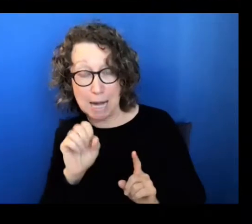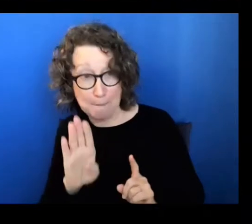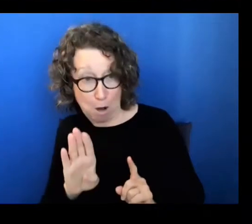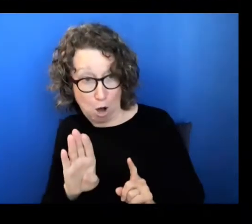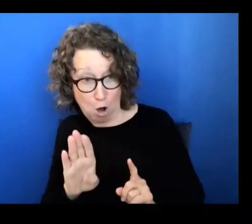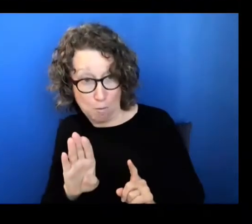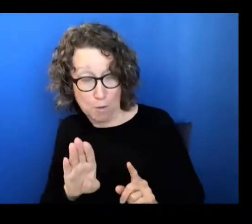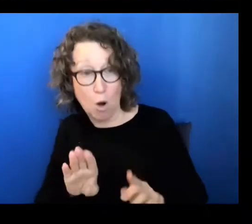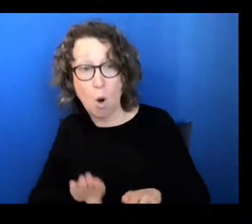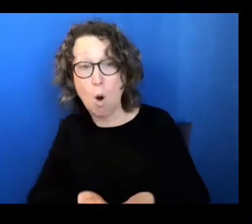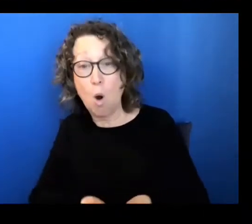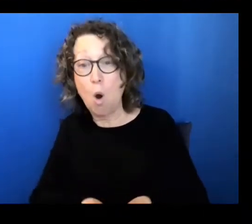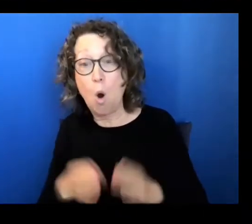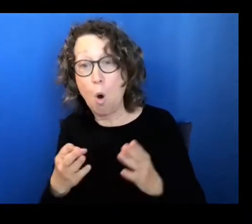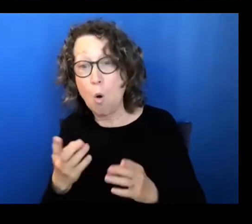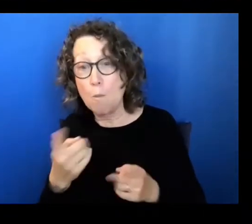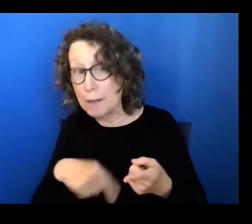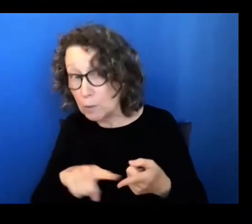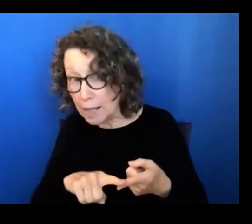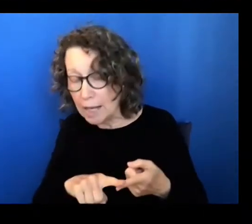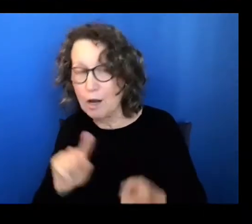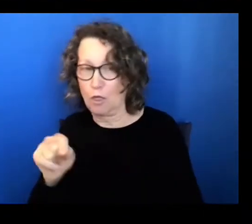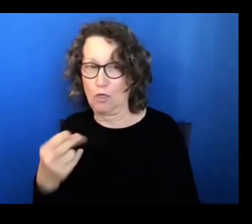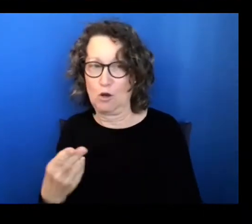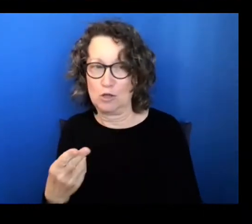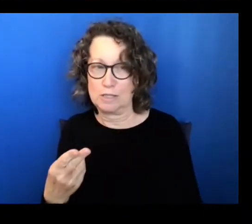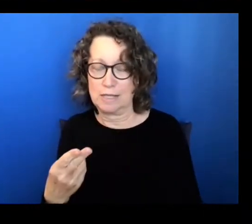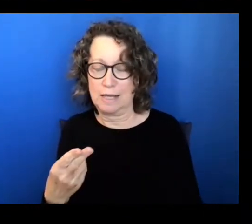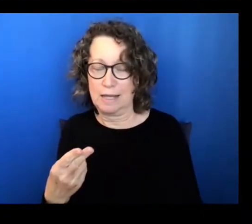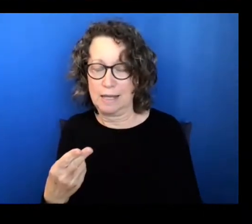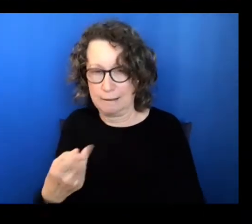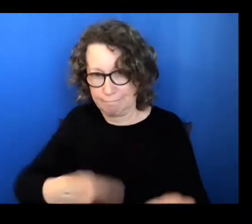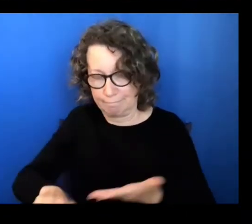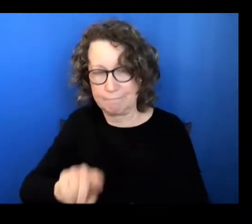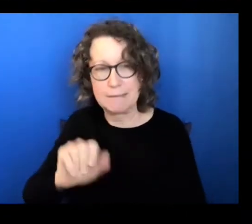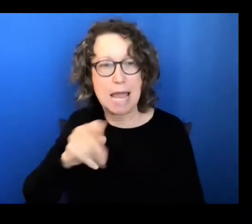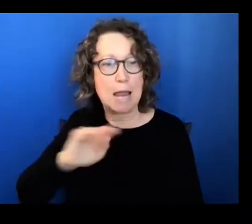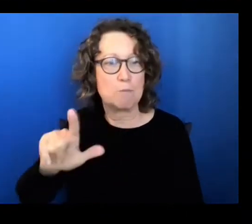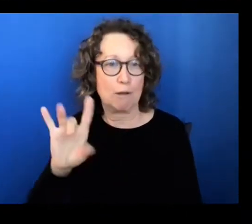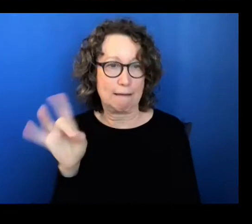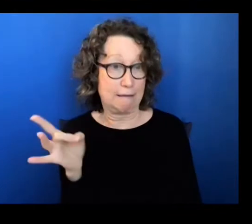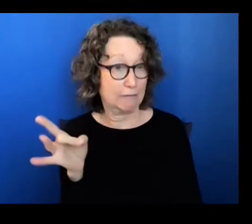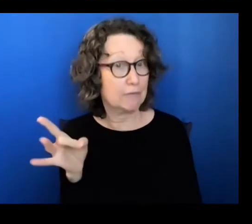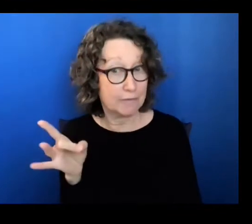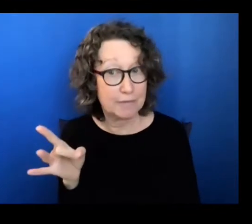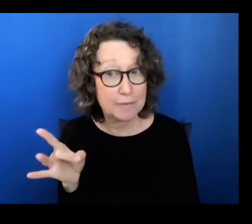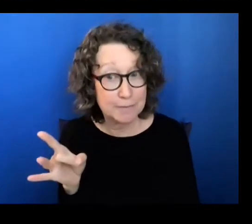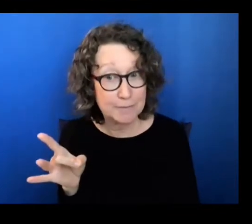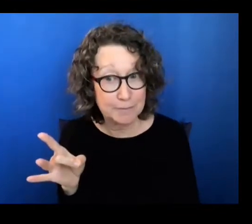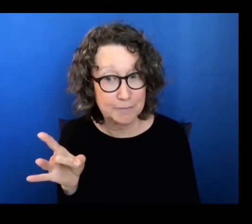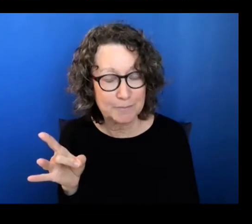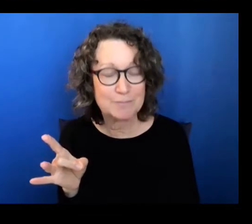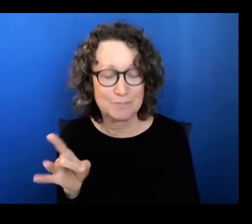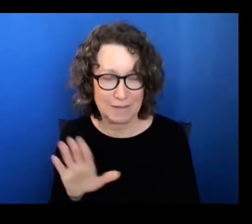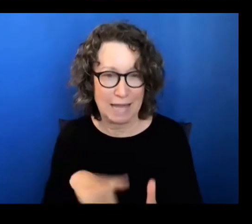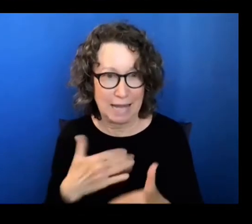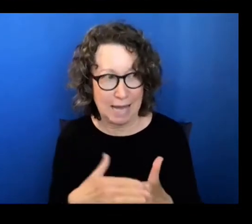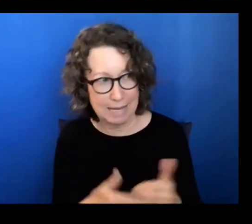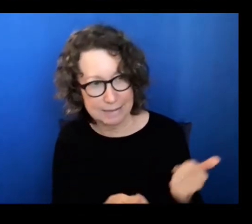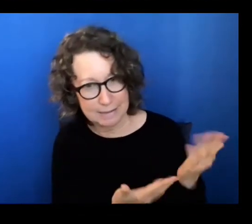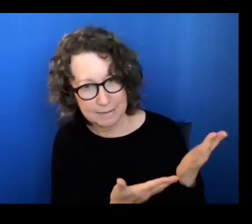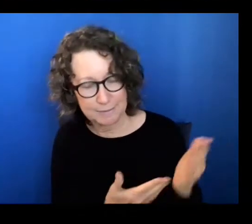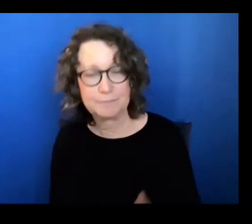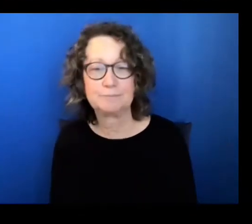in Santa Barbara will be opened on Thursday, April 8th. Next.